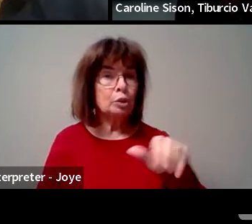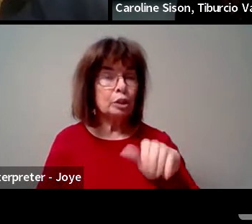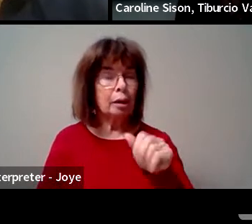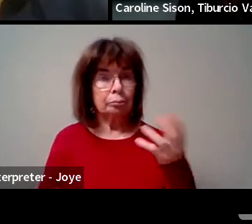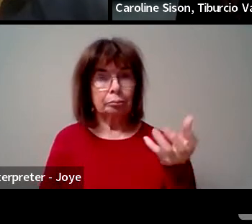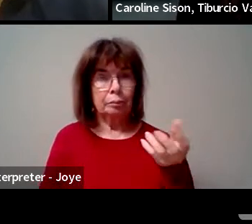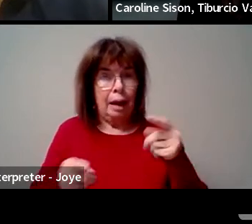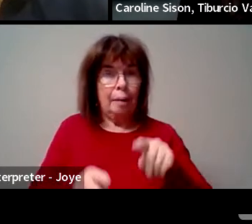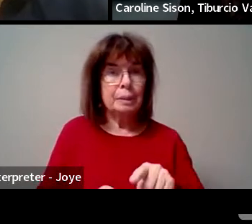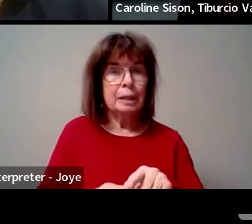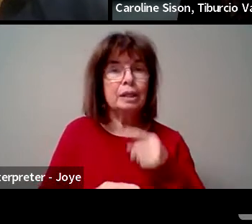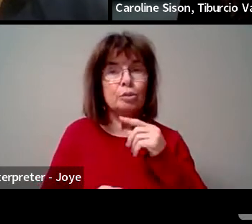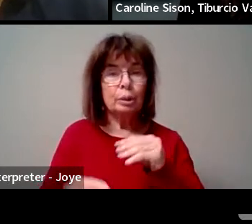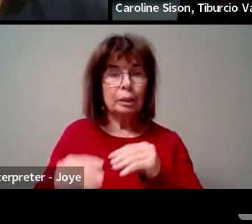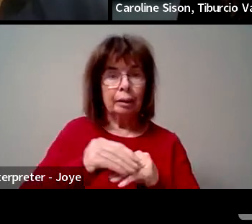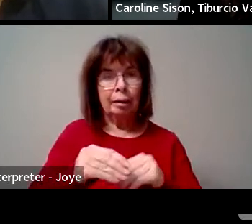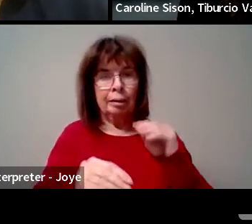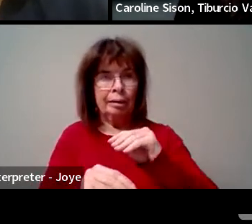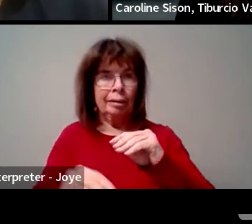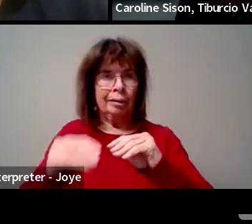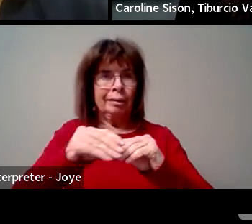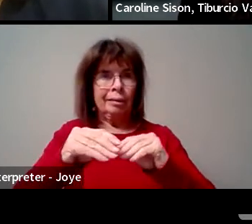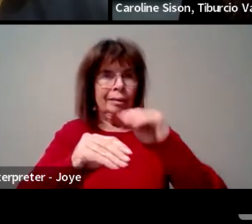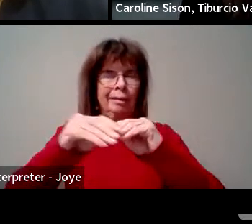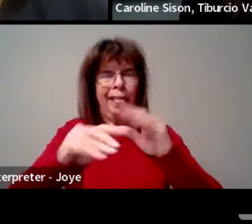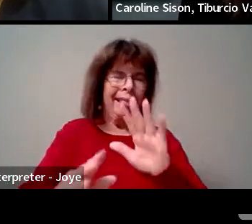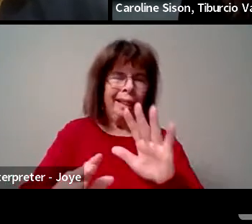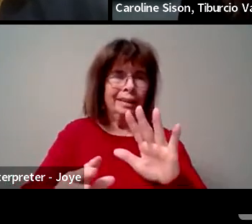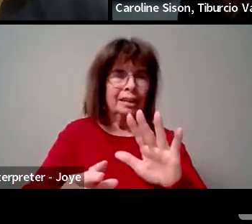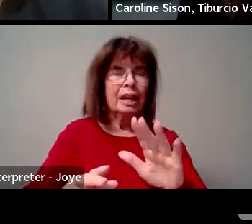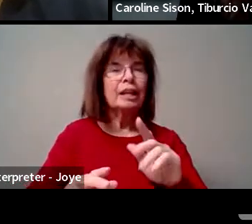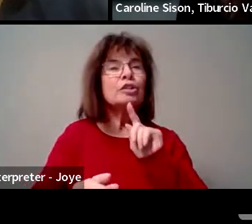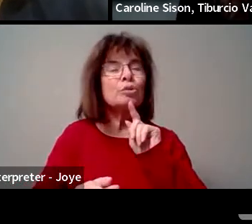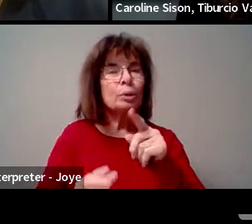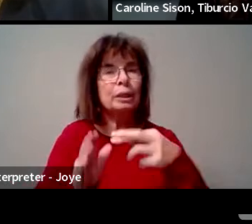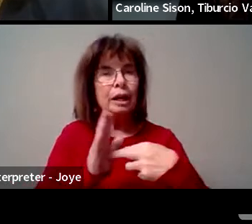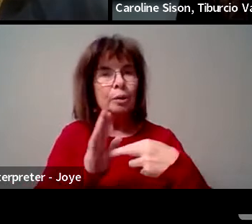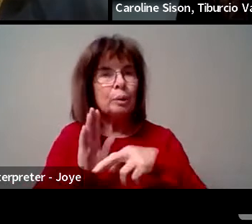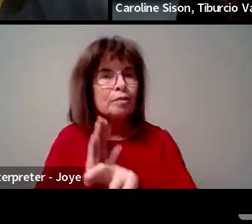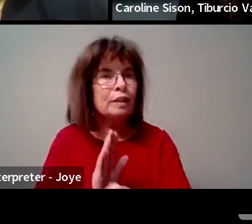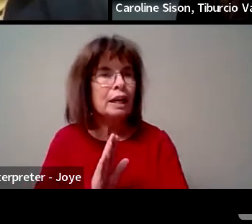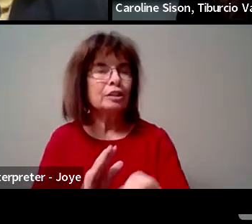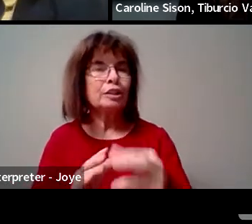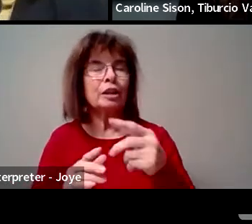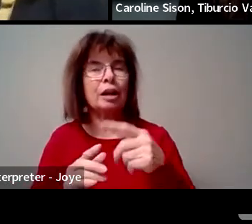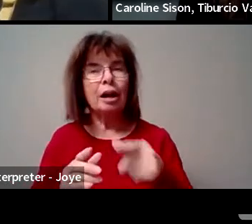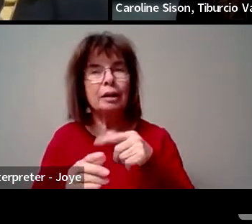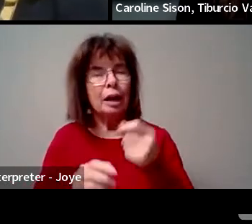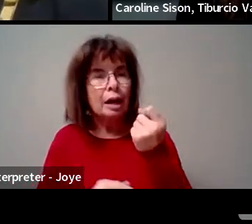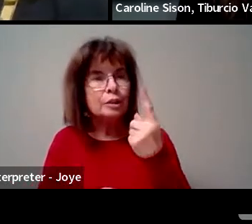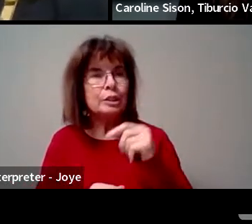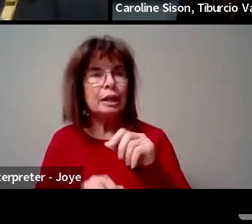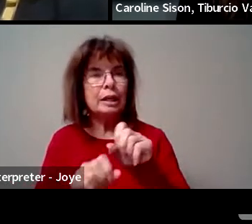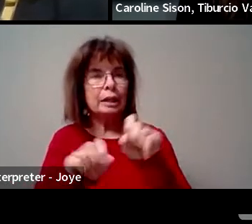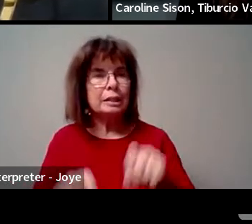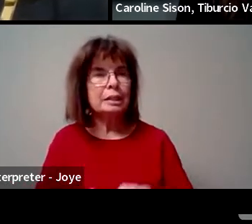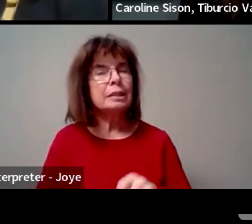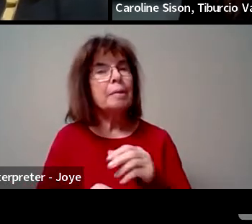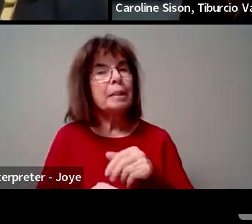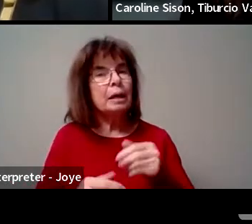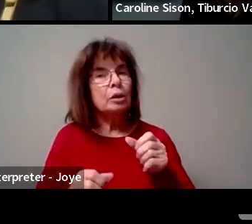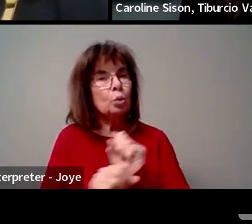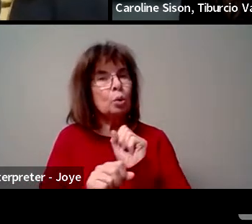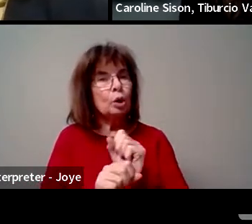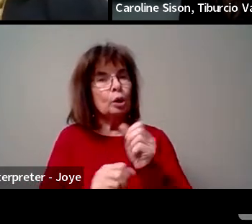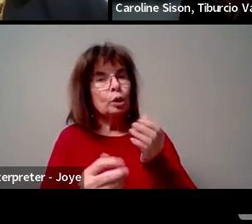very much patchwork, and it is a lot of a reflection on trying to understand systems and then work those systems. Like what can